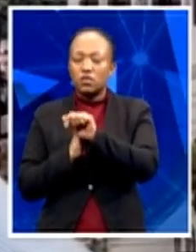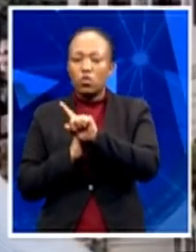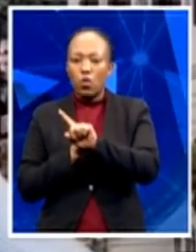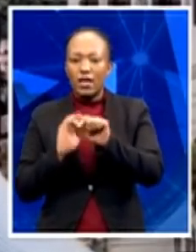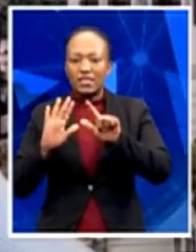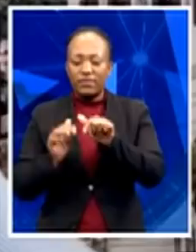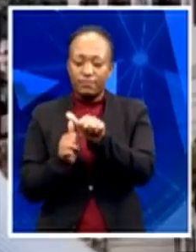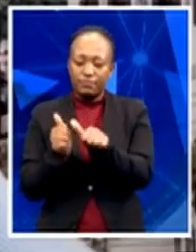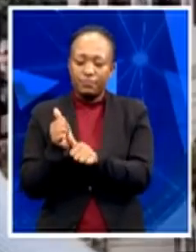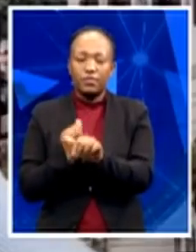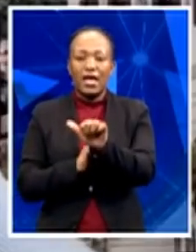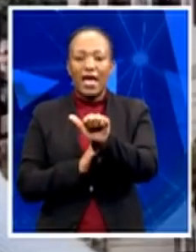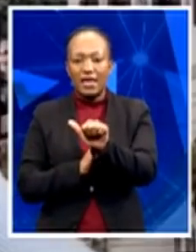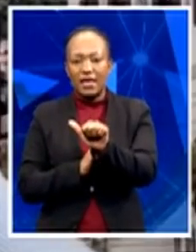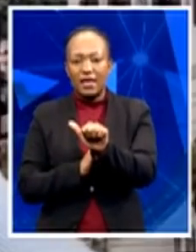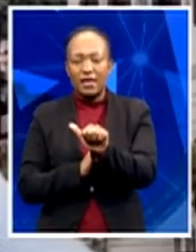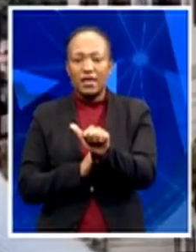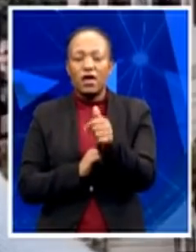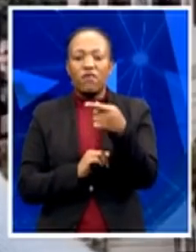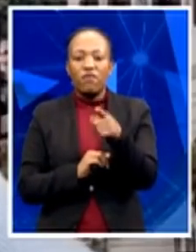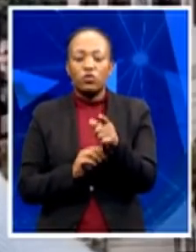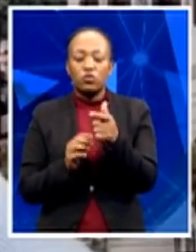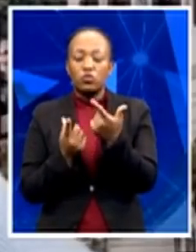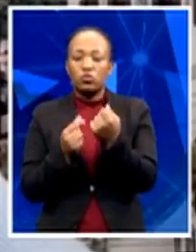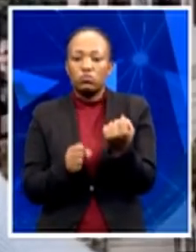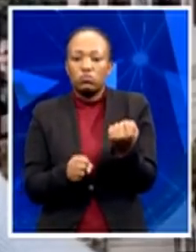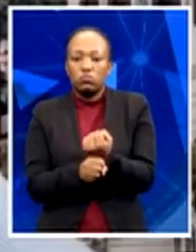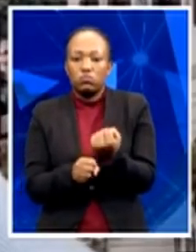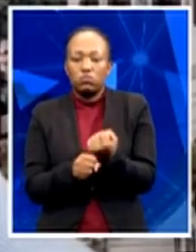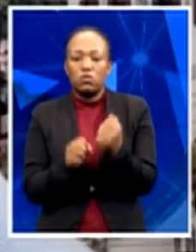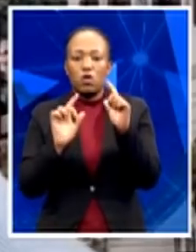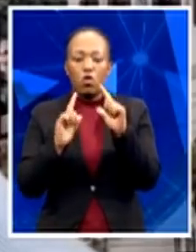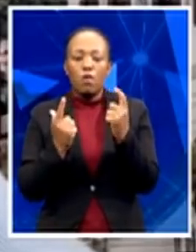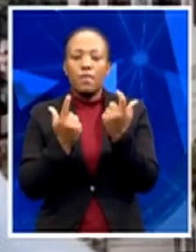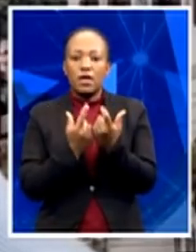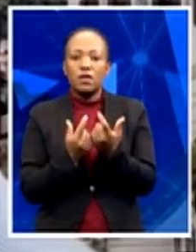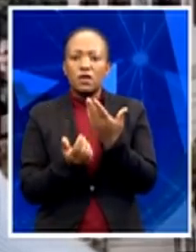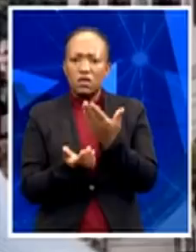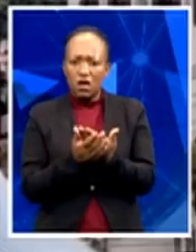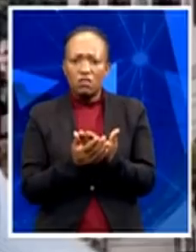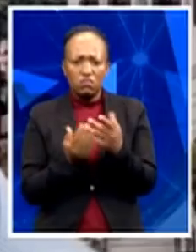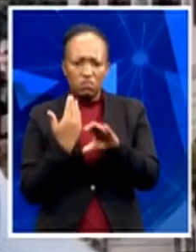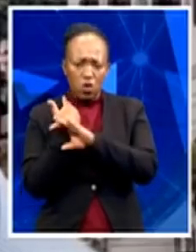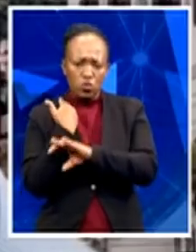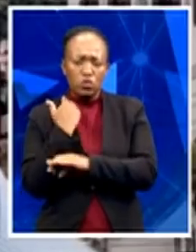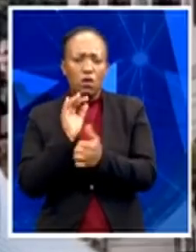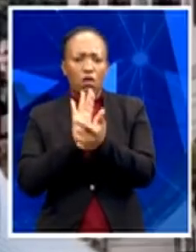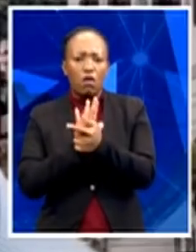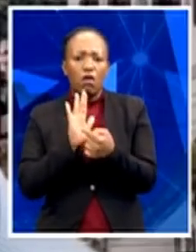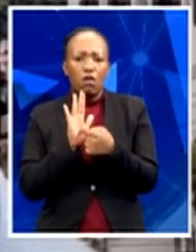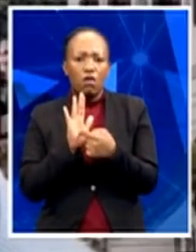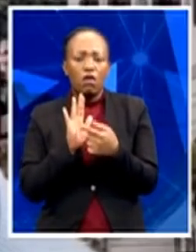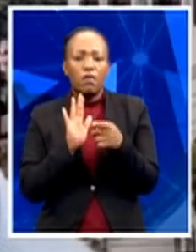of performing its functions, a committee may subject to the Constitution legislation the other provisions of these rules